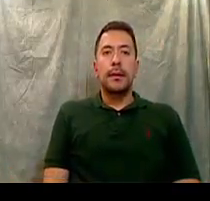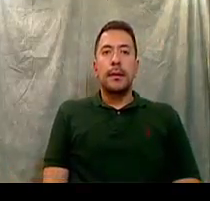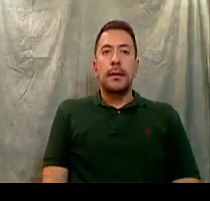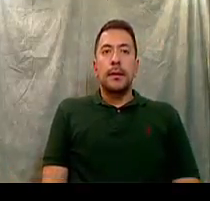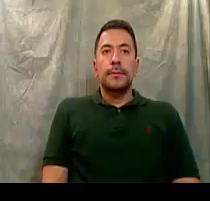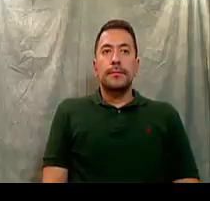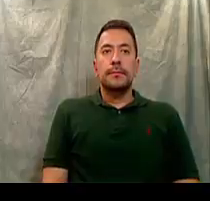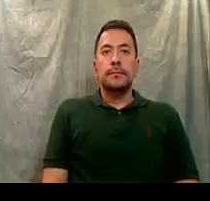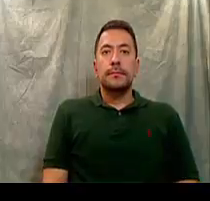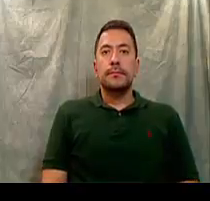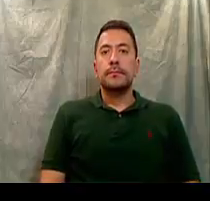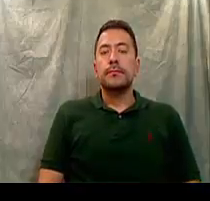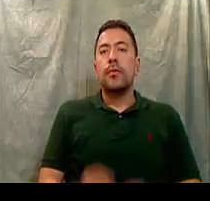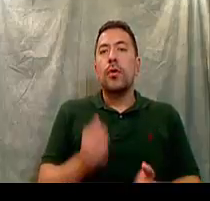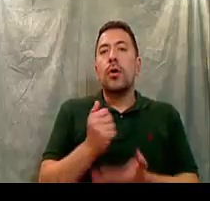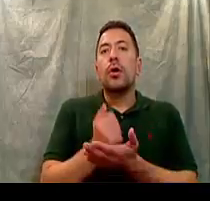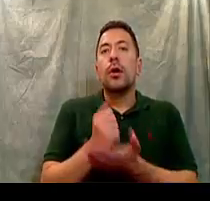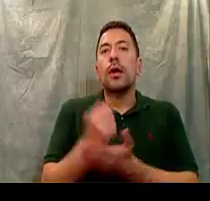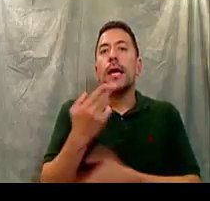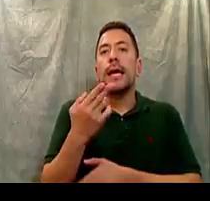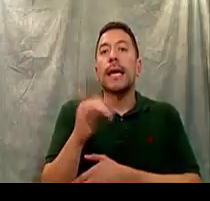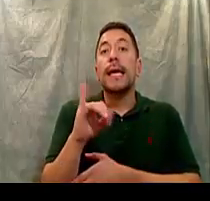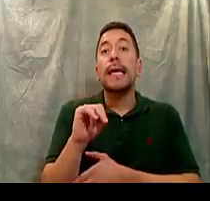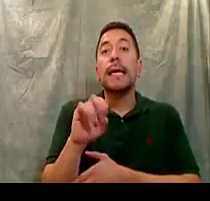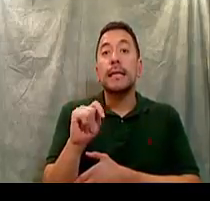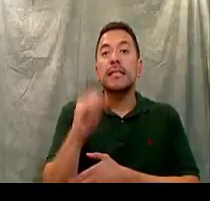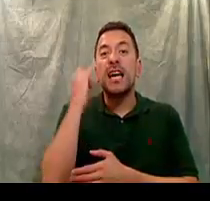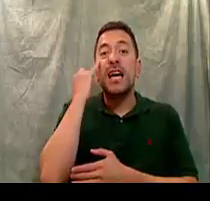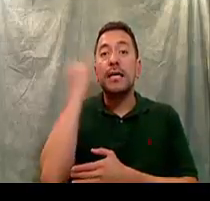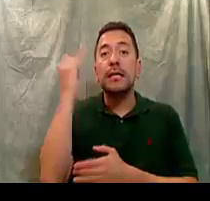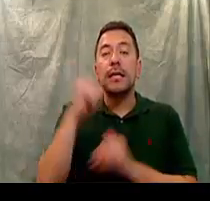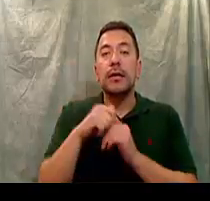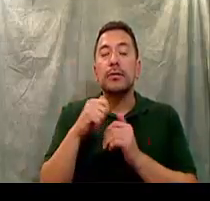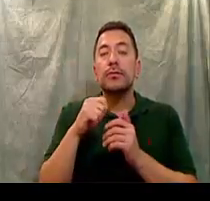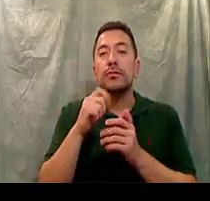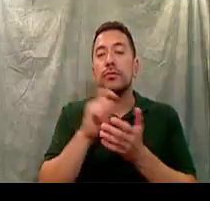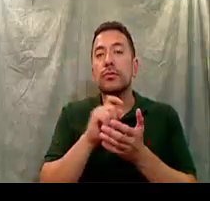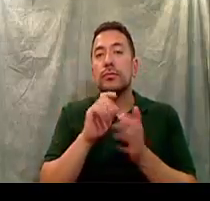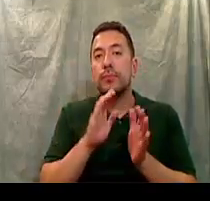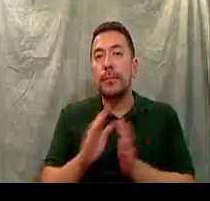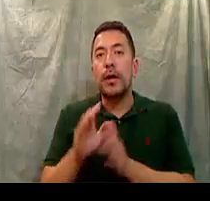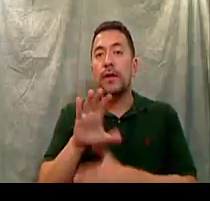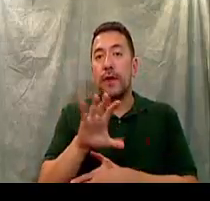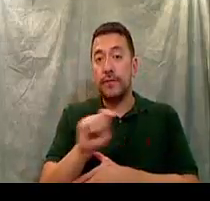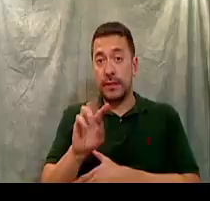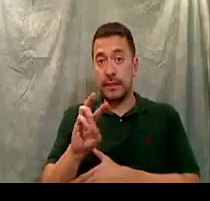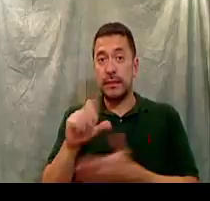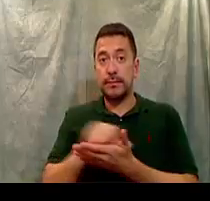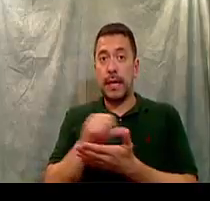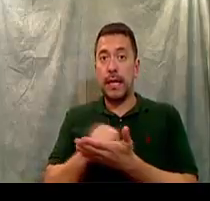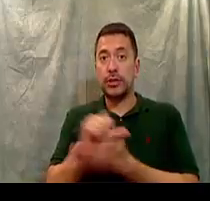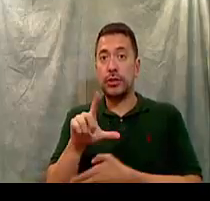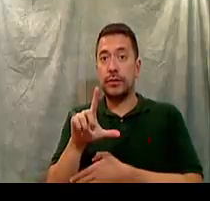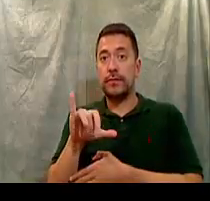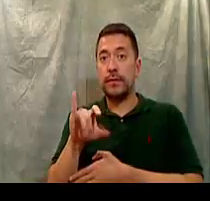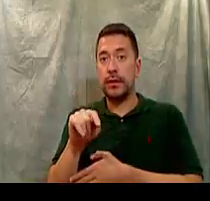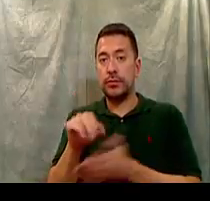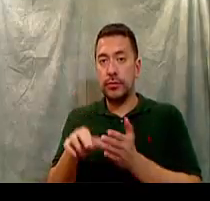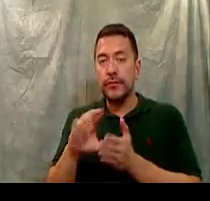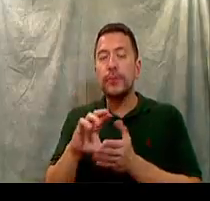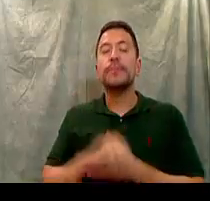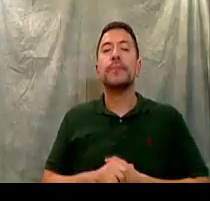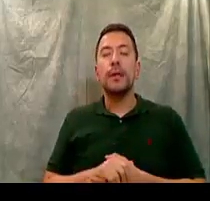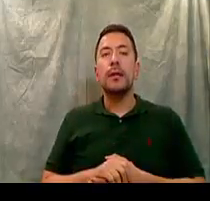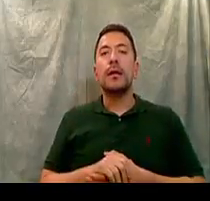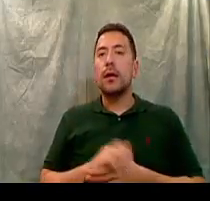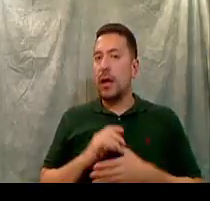Okay, some more preparatory hints for producing those 5 to 6 pages of your literature review. Sometimes what's helpful, and I think I've said this